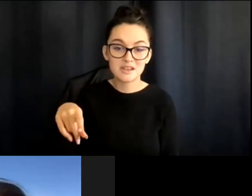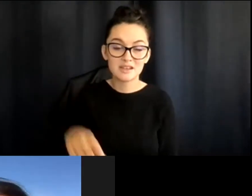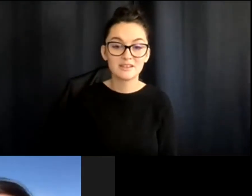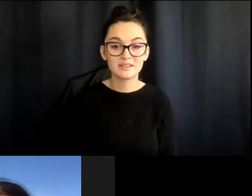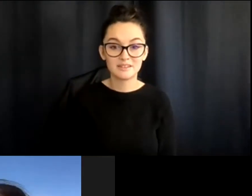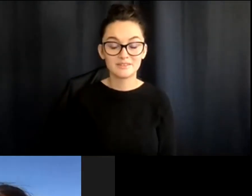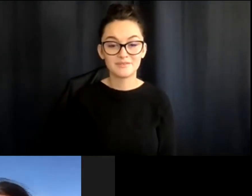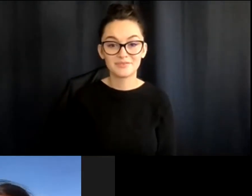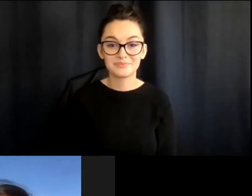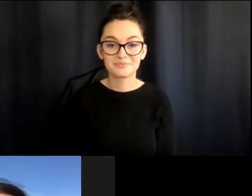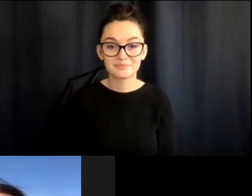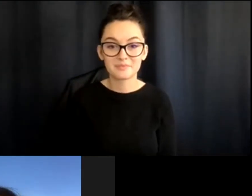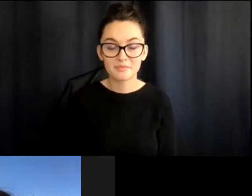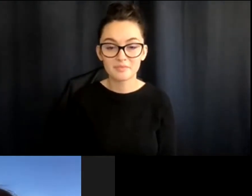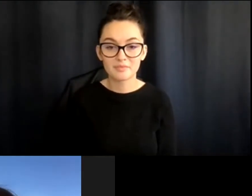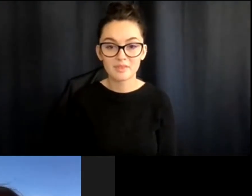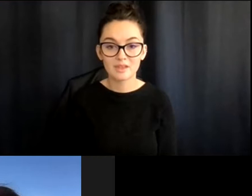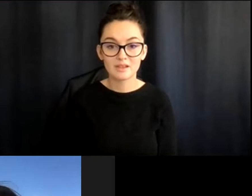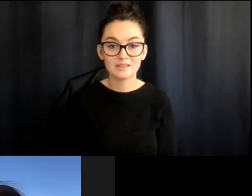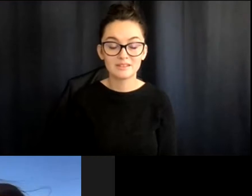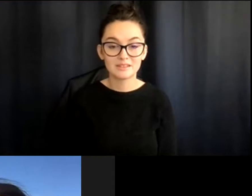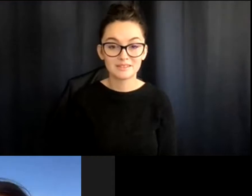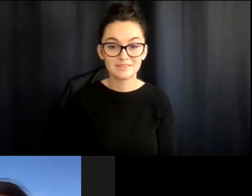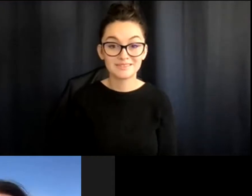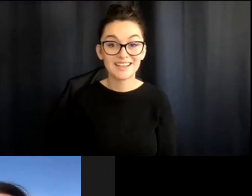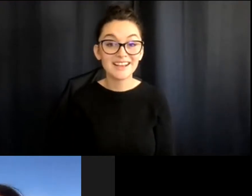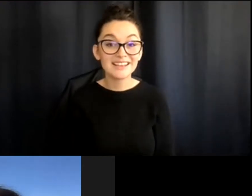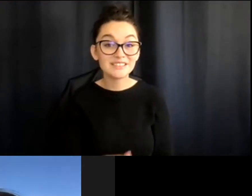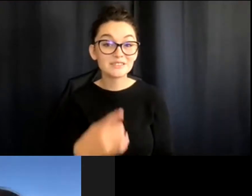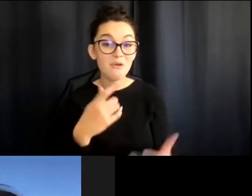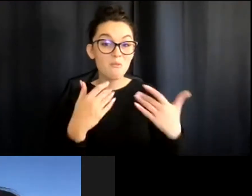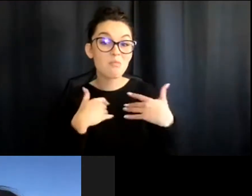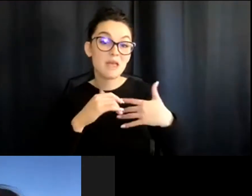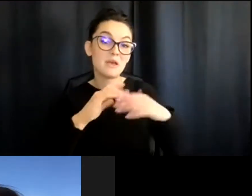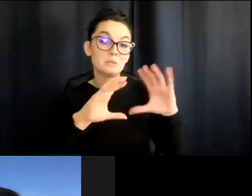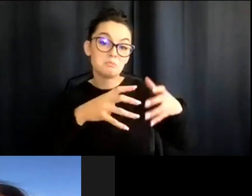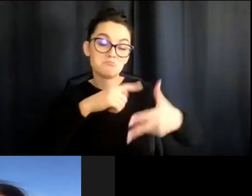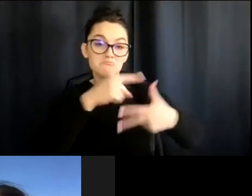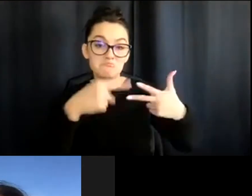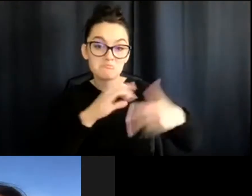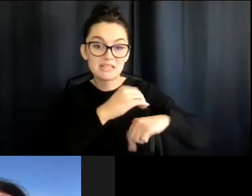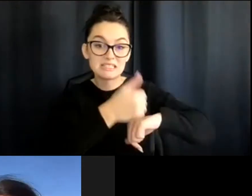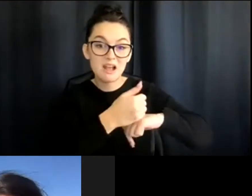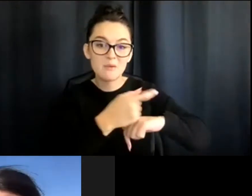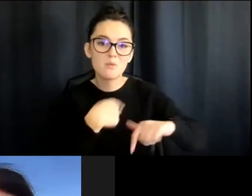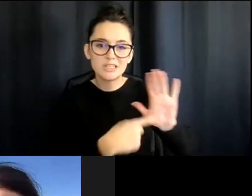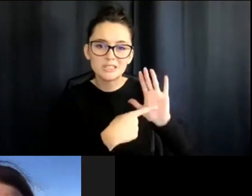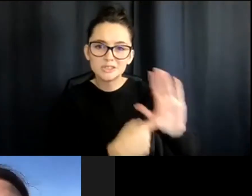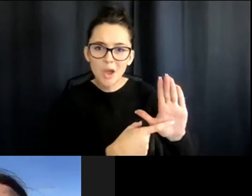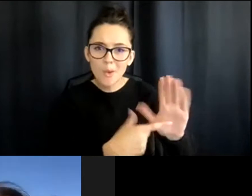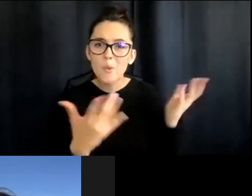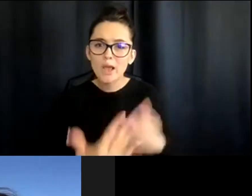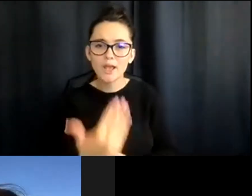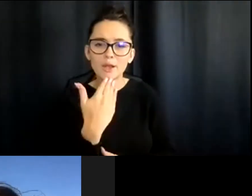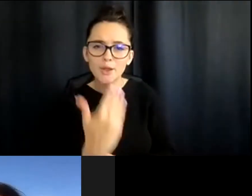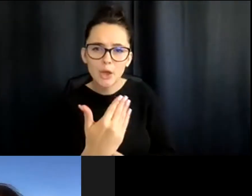teach digital citizenship. And Mrs. Page and I are demonstrating good digital leadership through